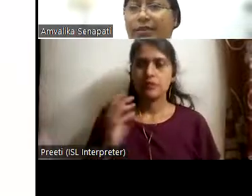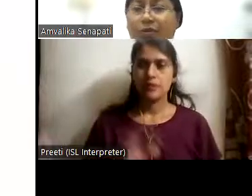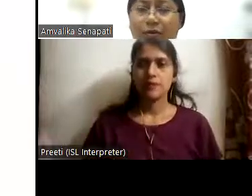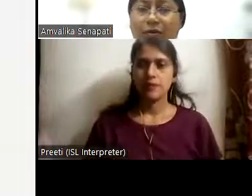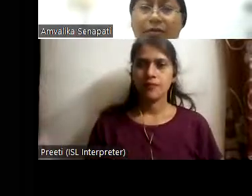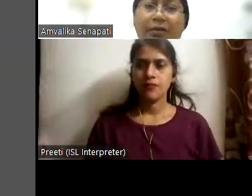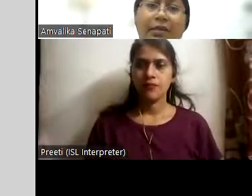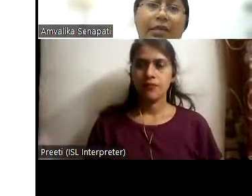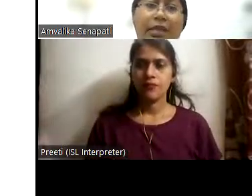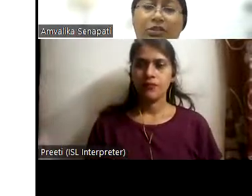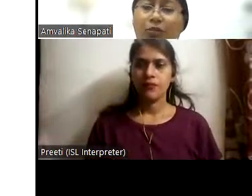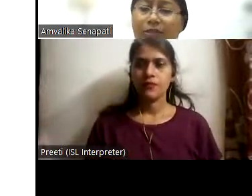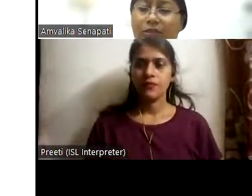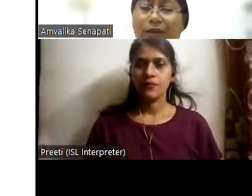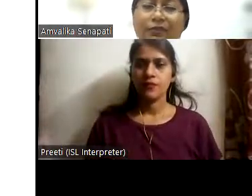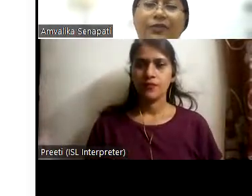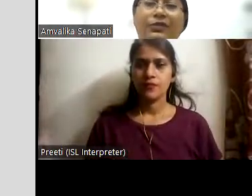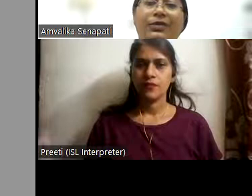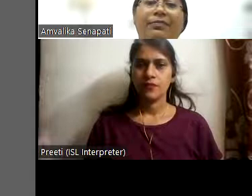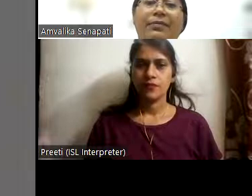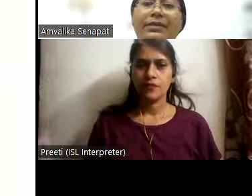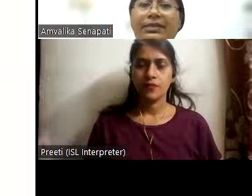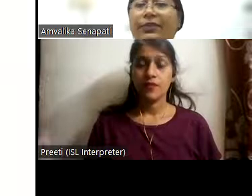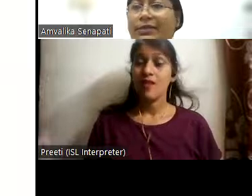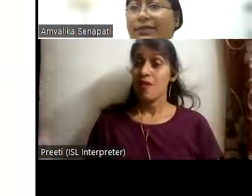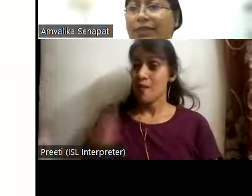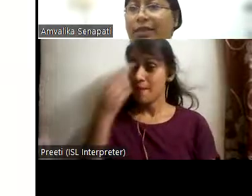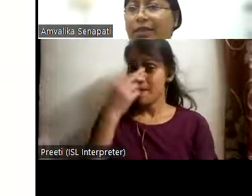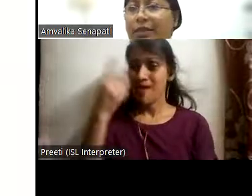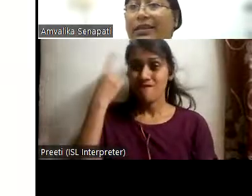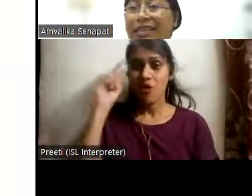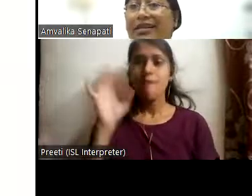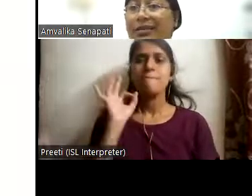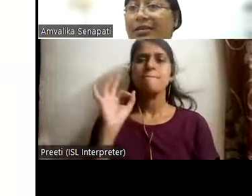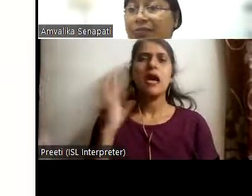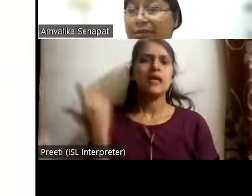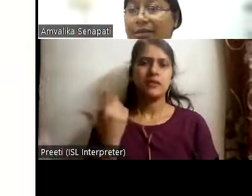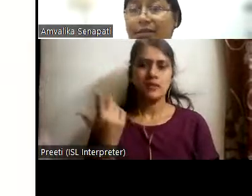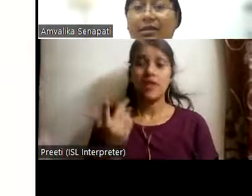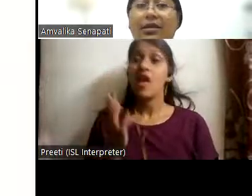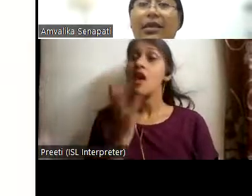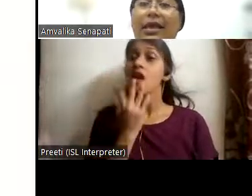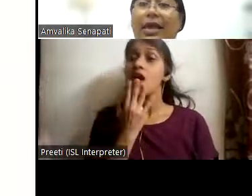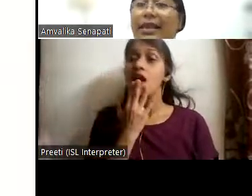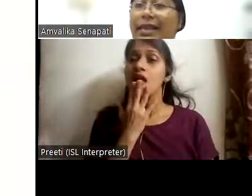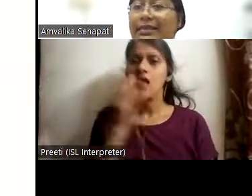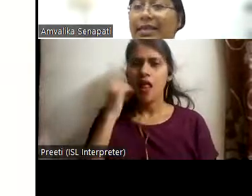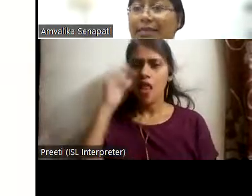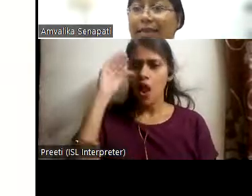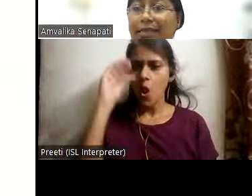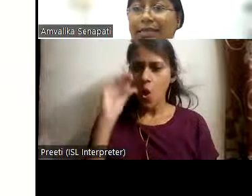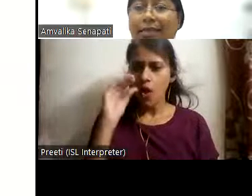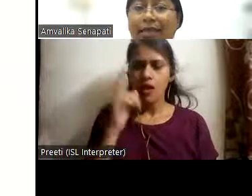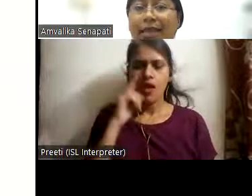gate and so on. So what is required for visual impairment is, firstly, we need clear color contrast and